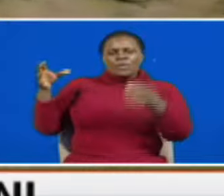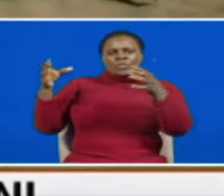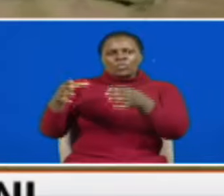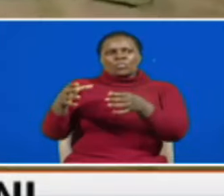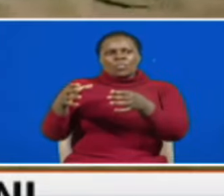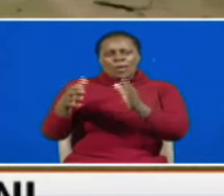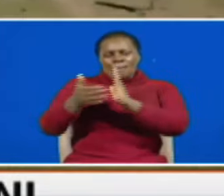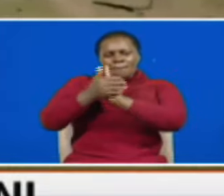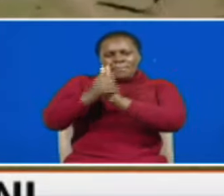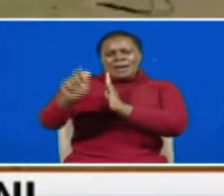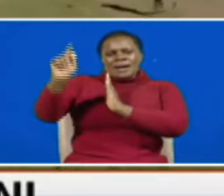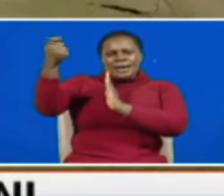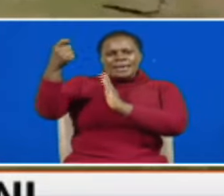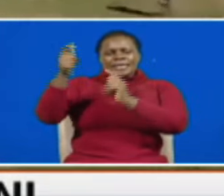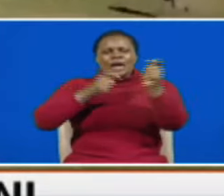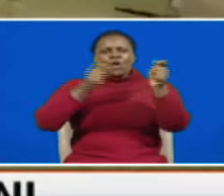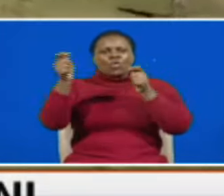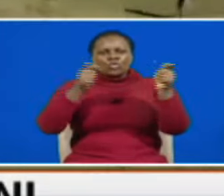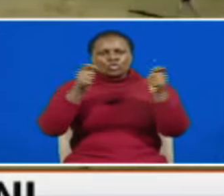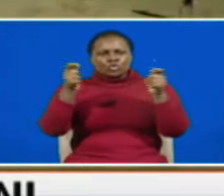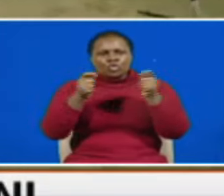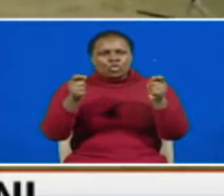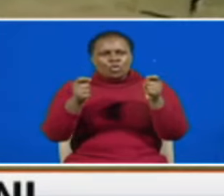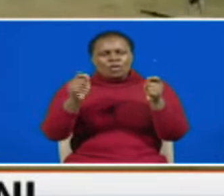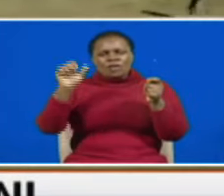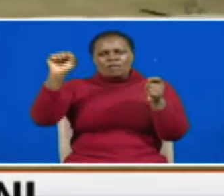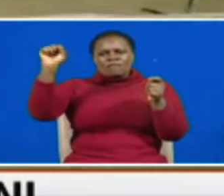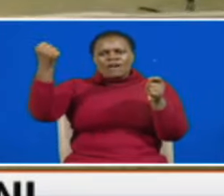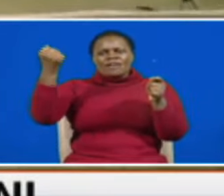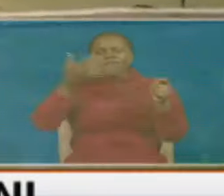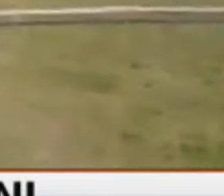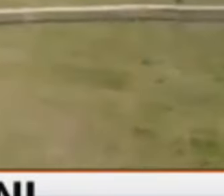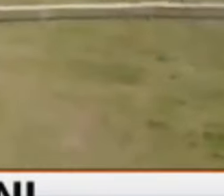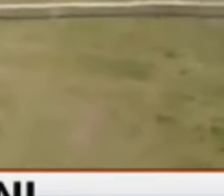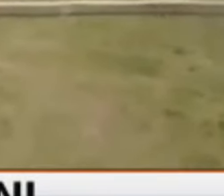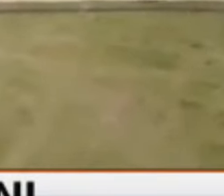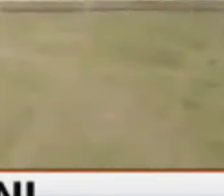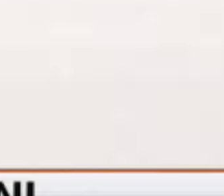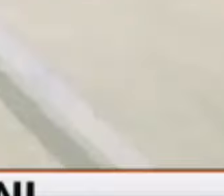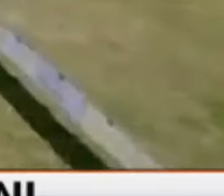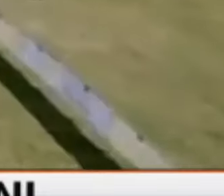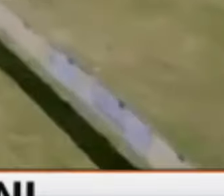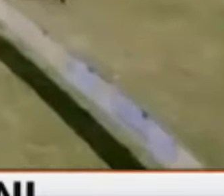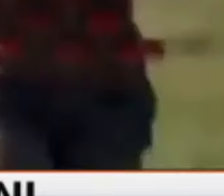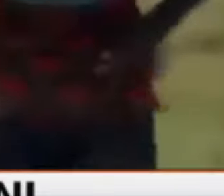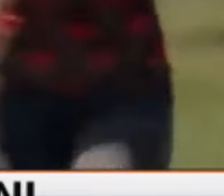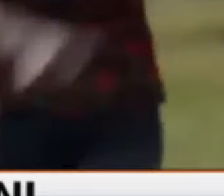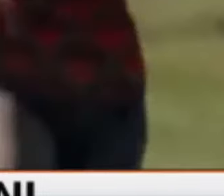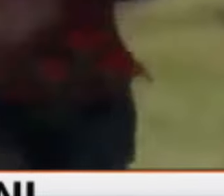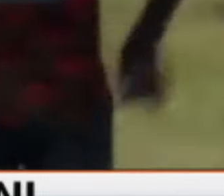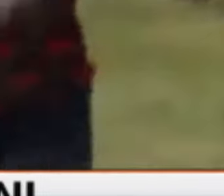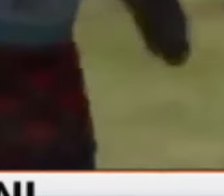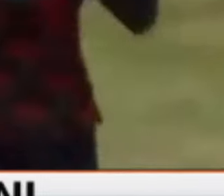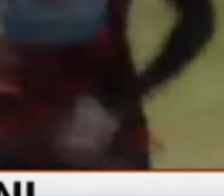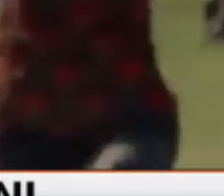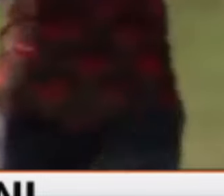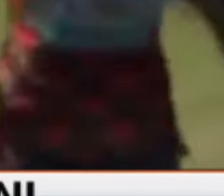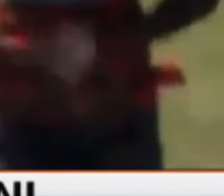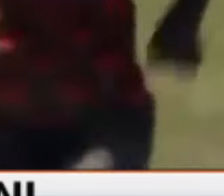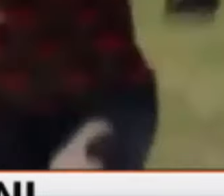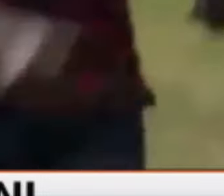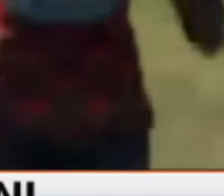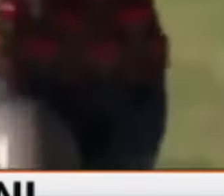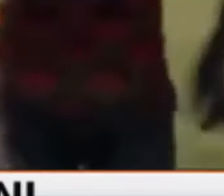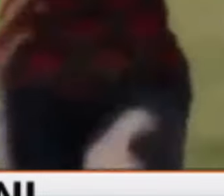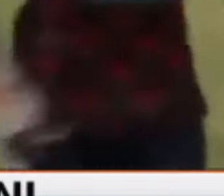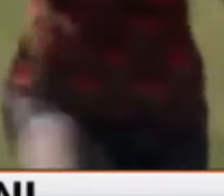wazoefu ambazo Kenya ilitawala mabano ya 5 bora. I think so. I think she's definitely trying it. The defending champion will retain her